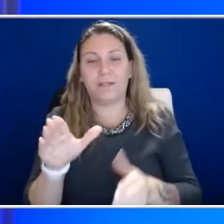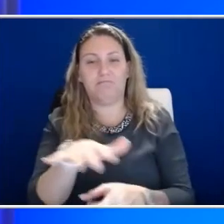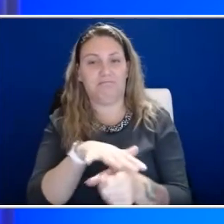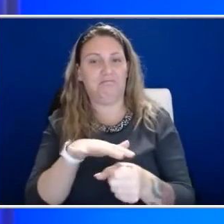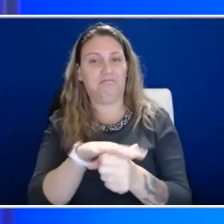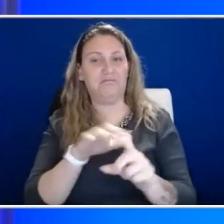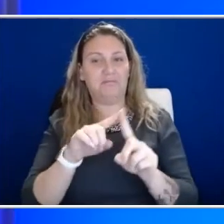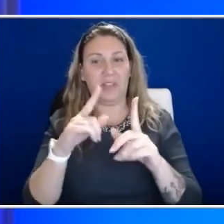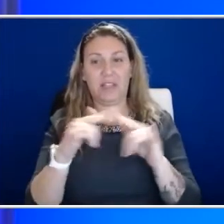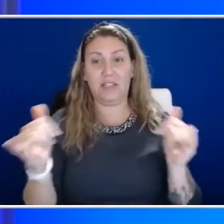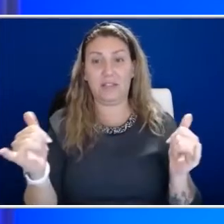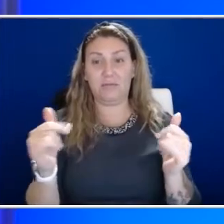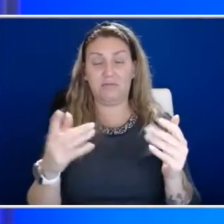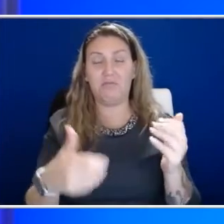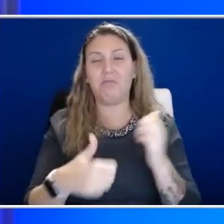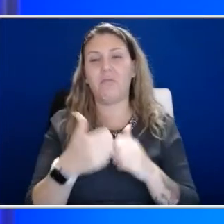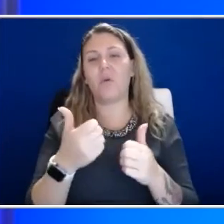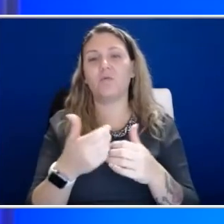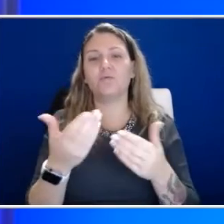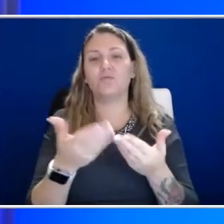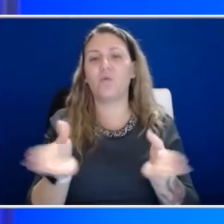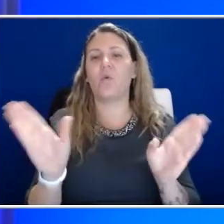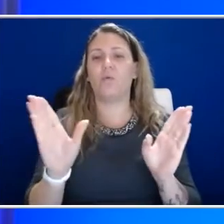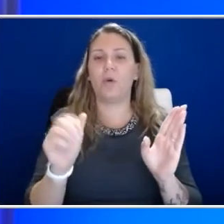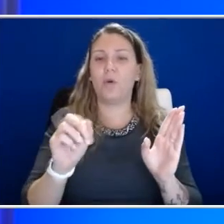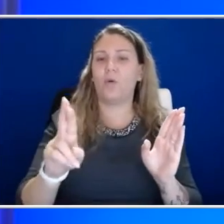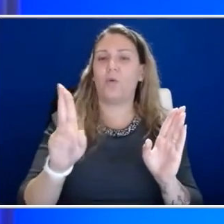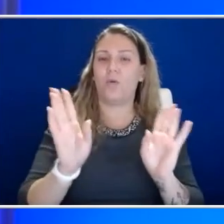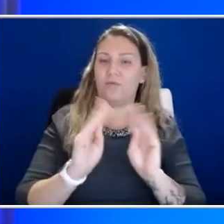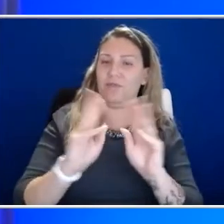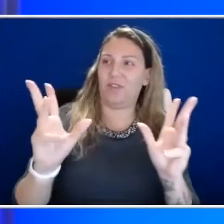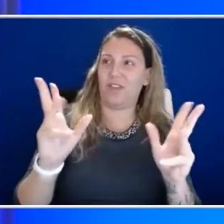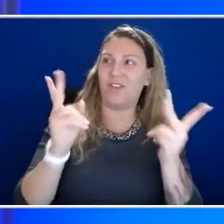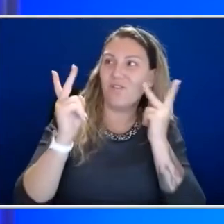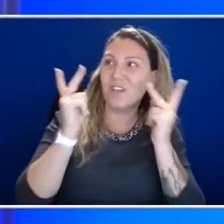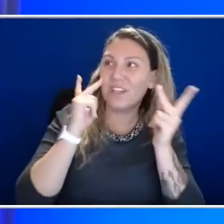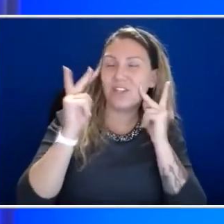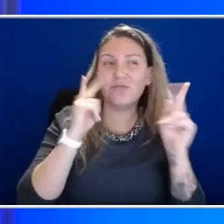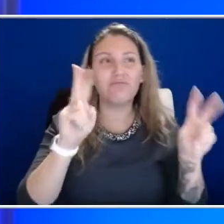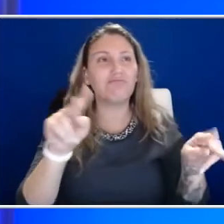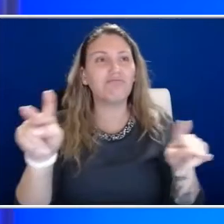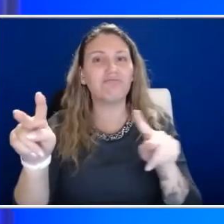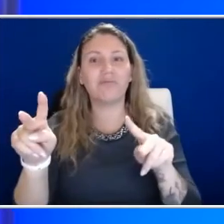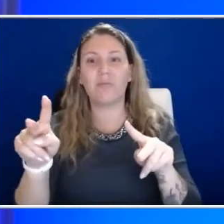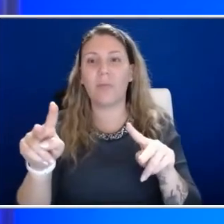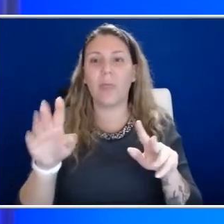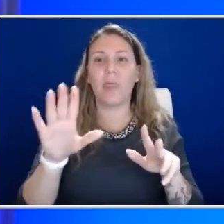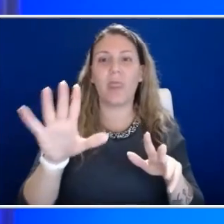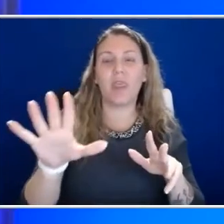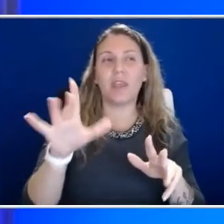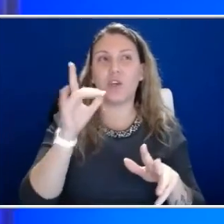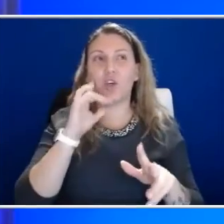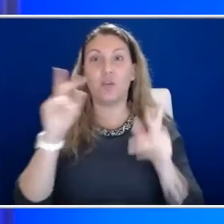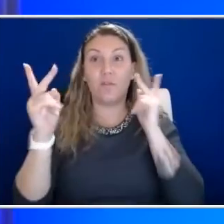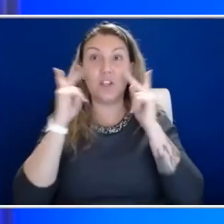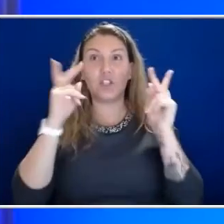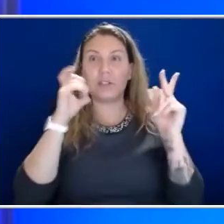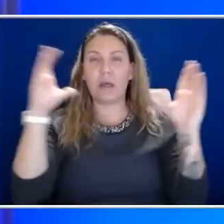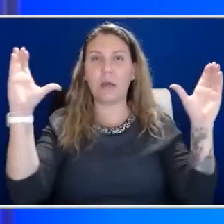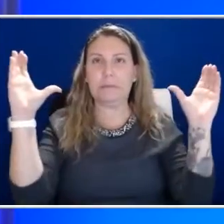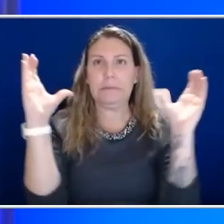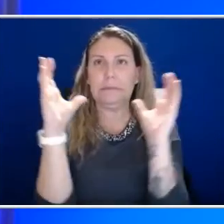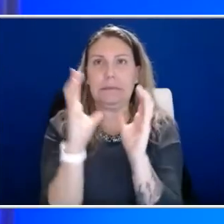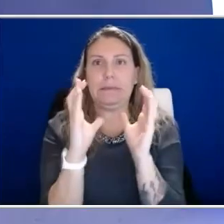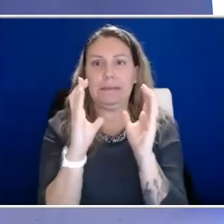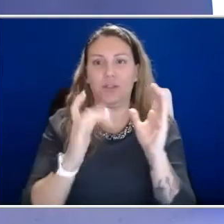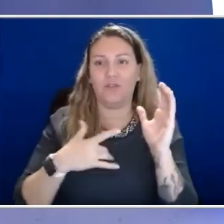are more open spaces or clear kind of vision, so that you will not be your vision is not obstructed. You will be feeling like you are next to someone